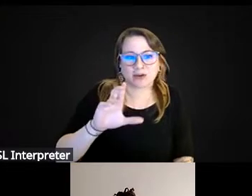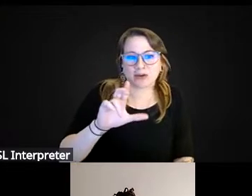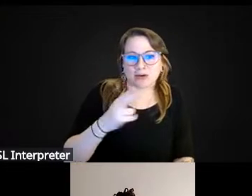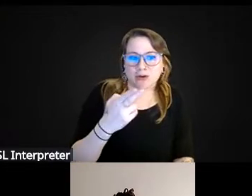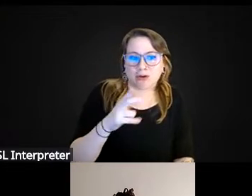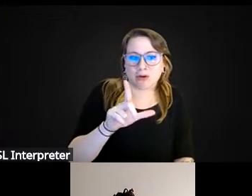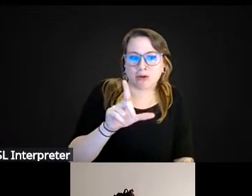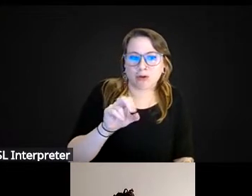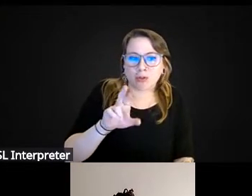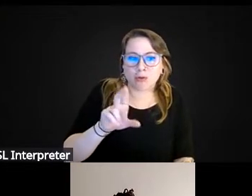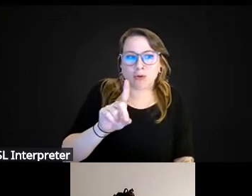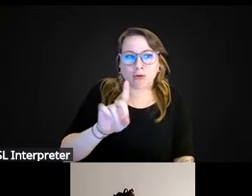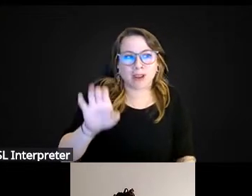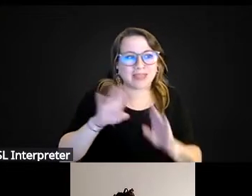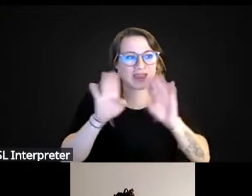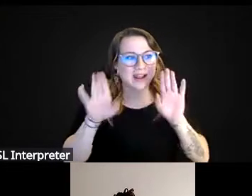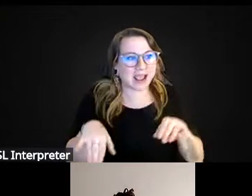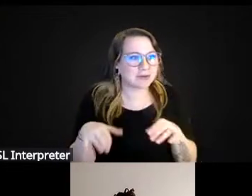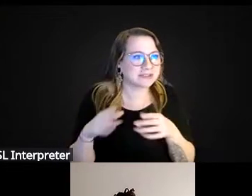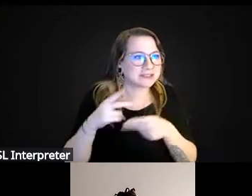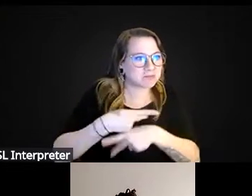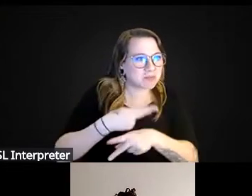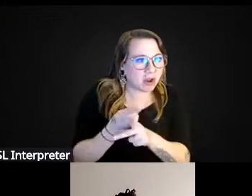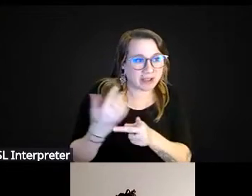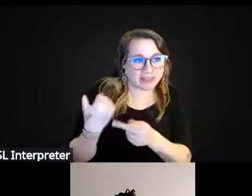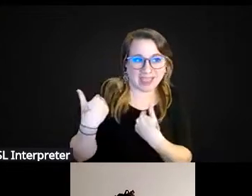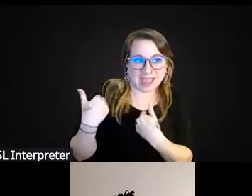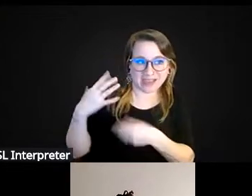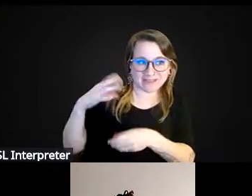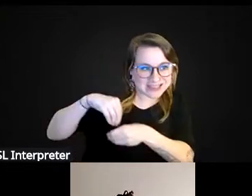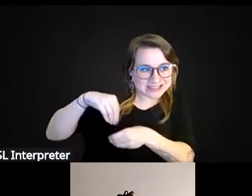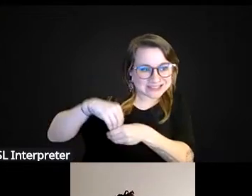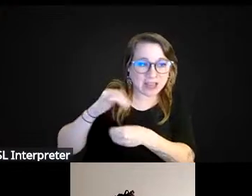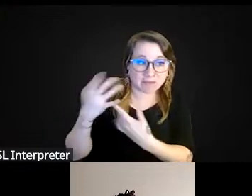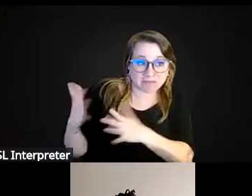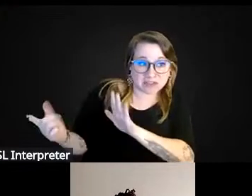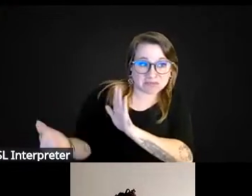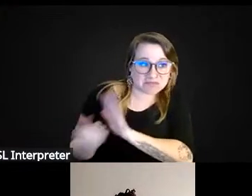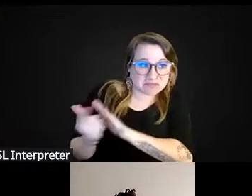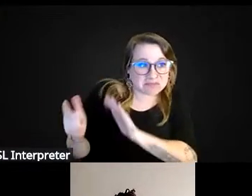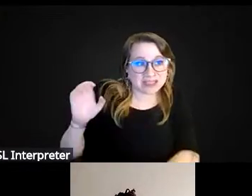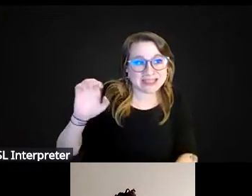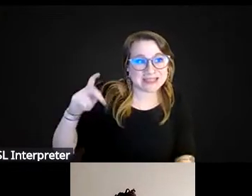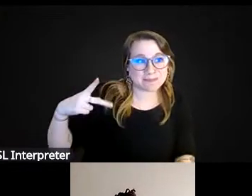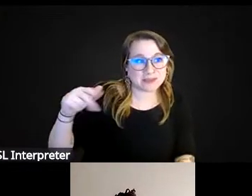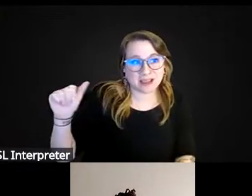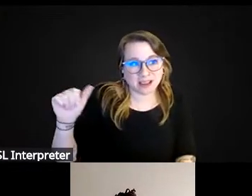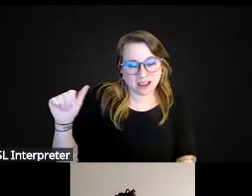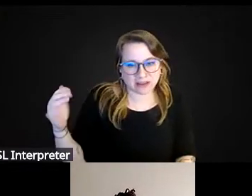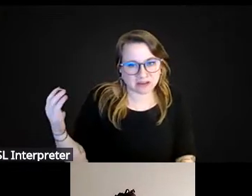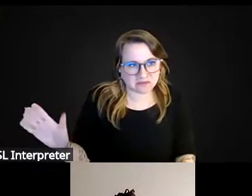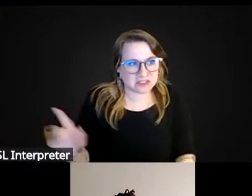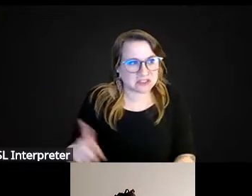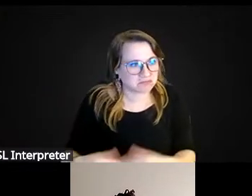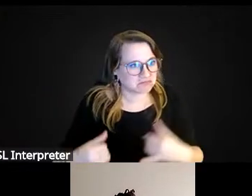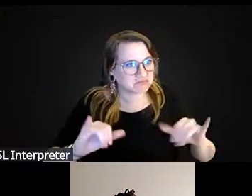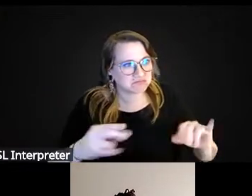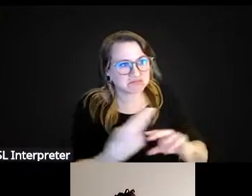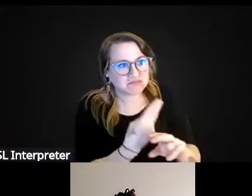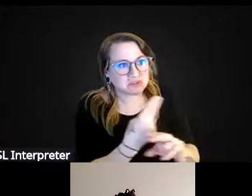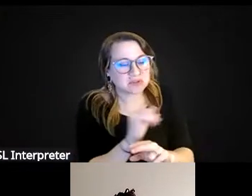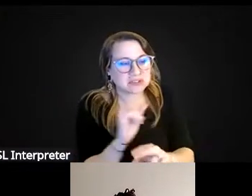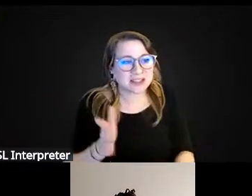a product that has the methylene chloride in it, which was banned by EPA. The